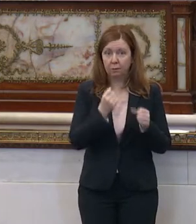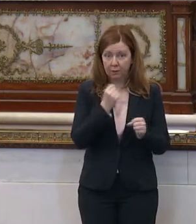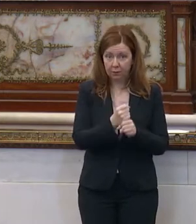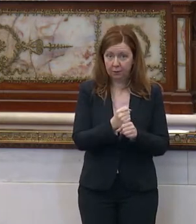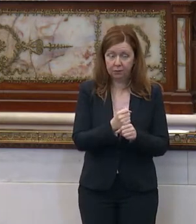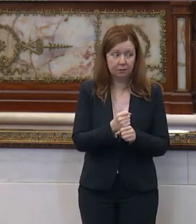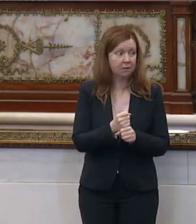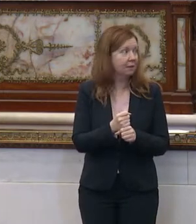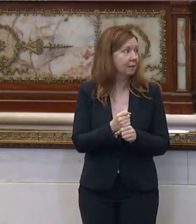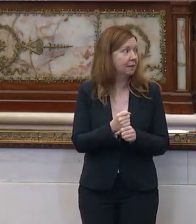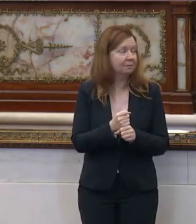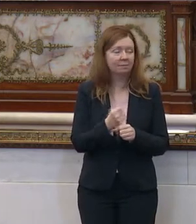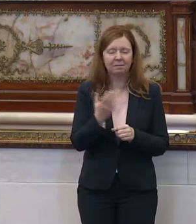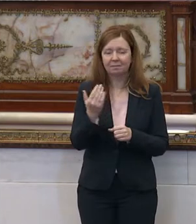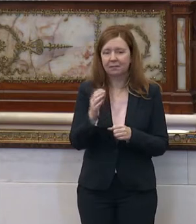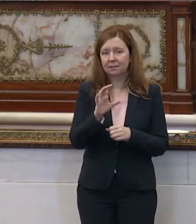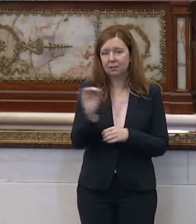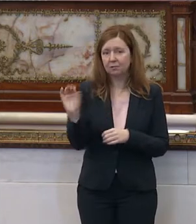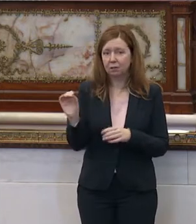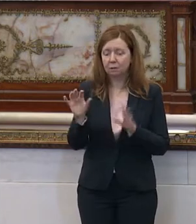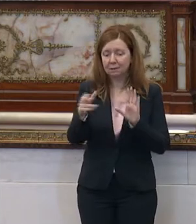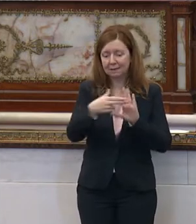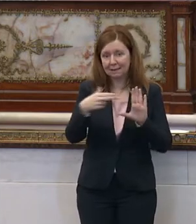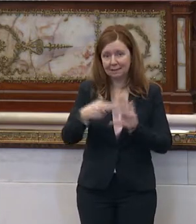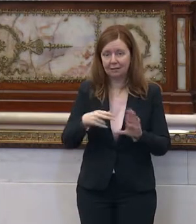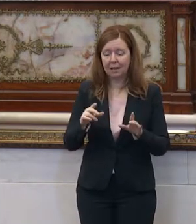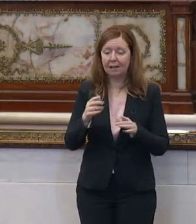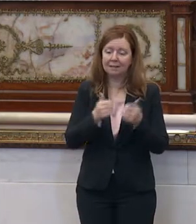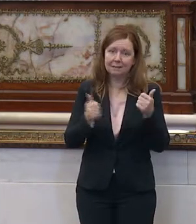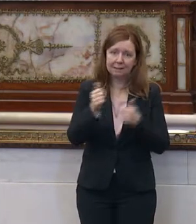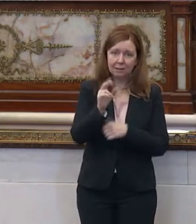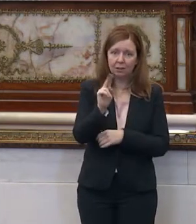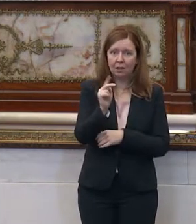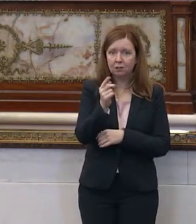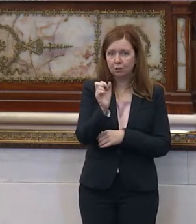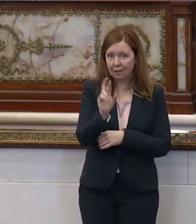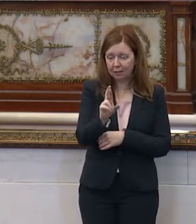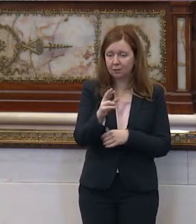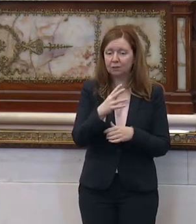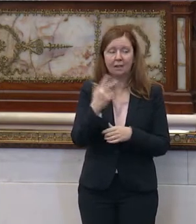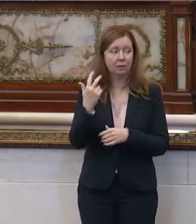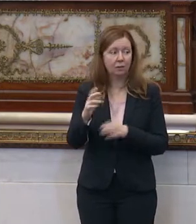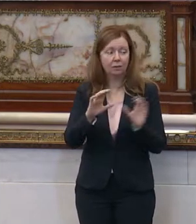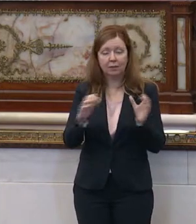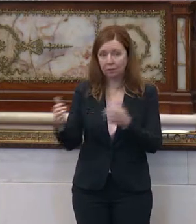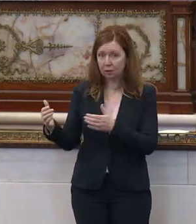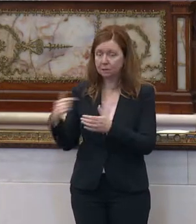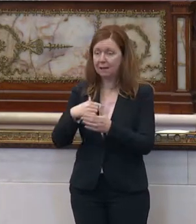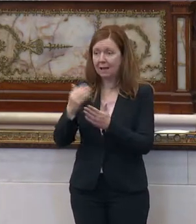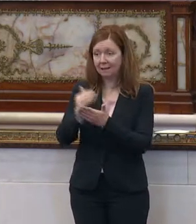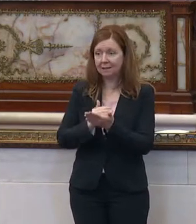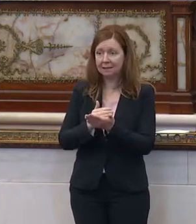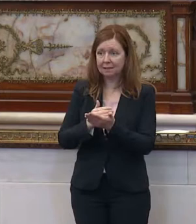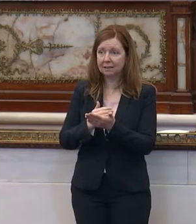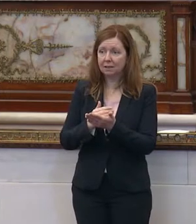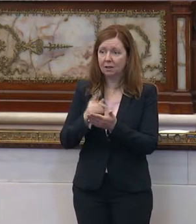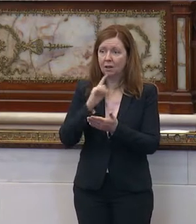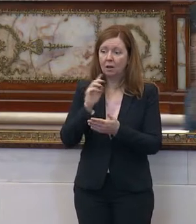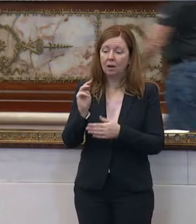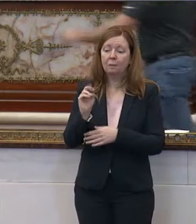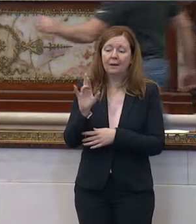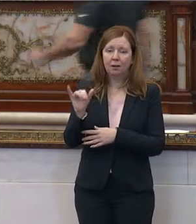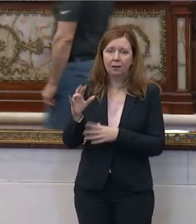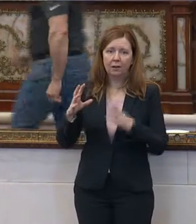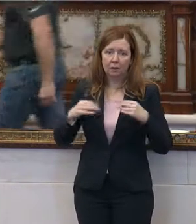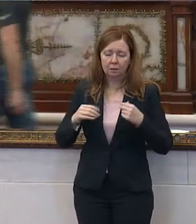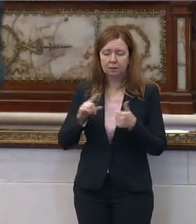4 years. There are 15 firms identified as senior underwriters, and the three firms that I listed, the minority-owned firms,